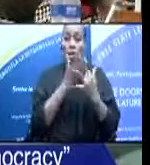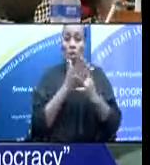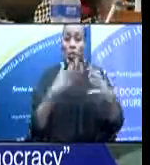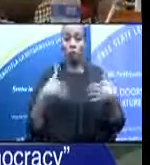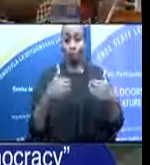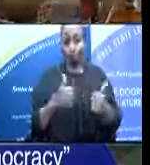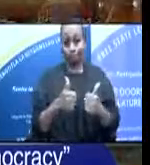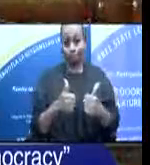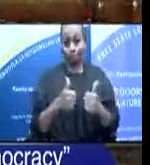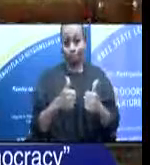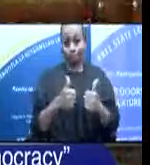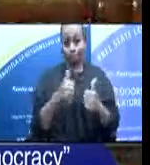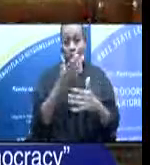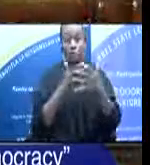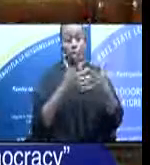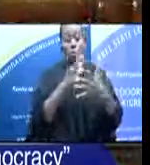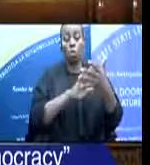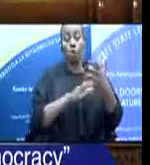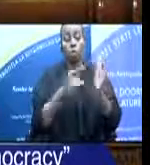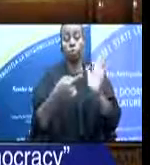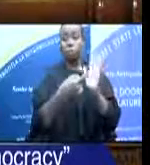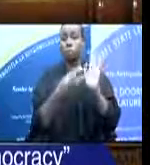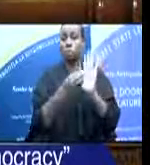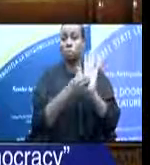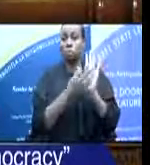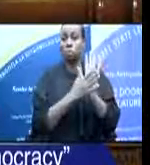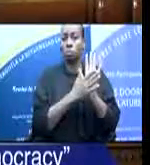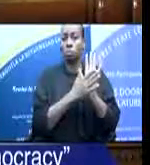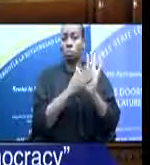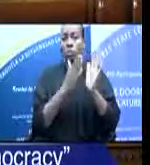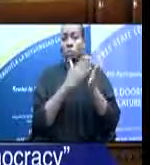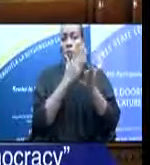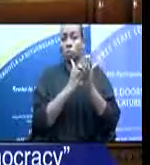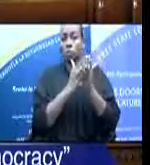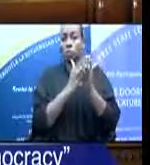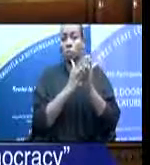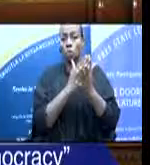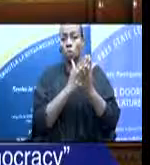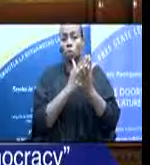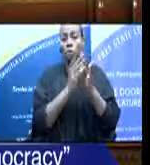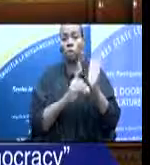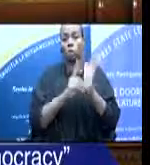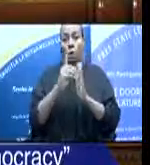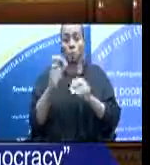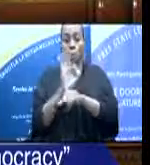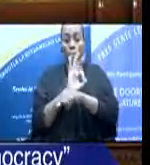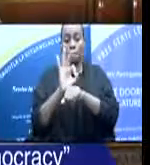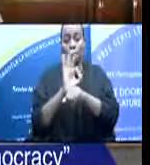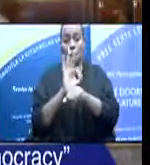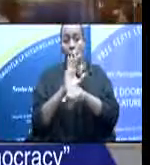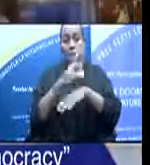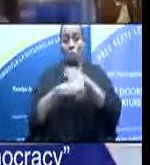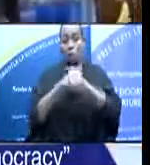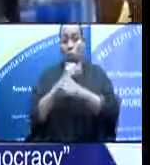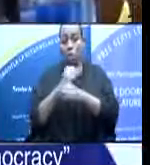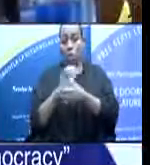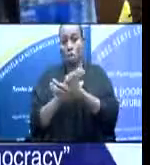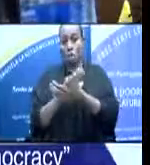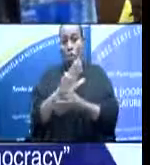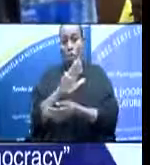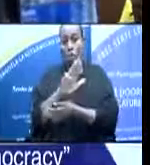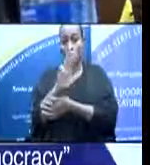is highlighted in frameworks such as the Reconstruction and Development Plan of